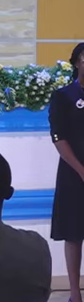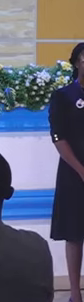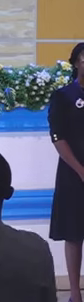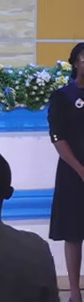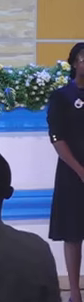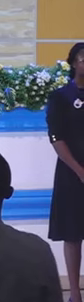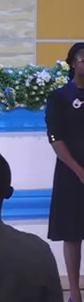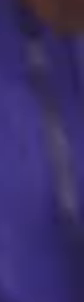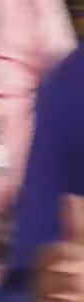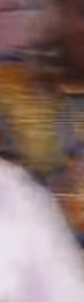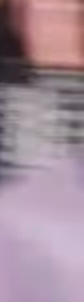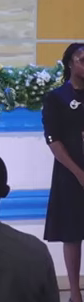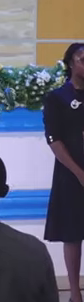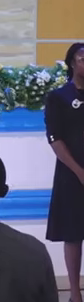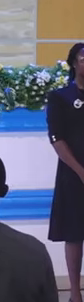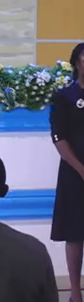you. Oh,